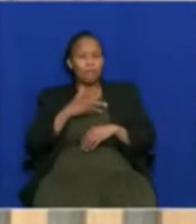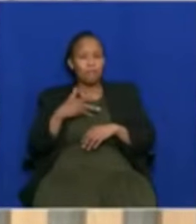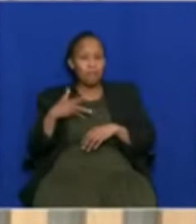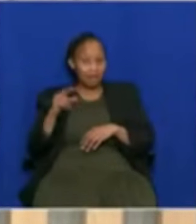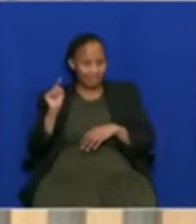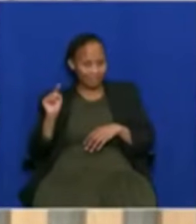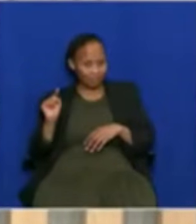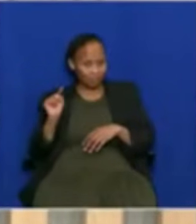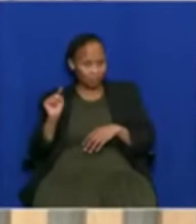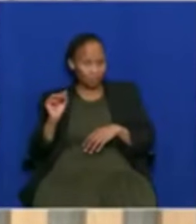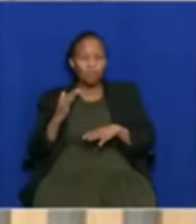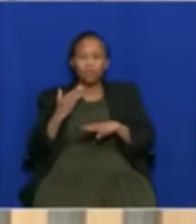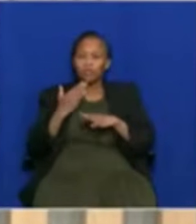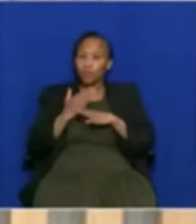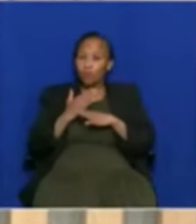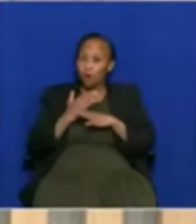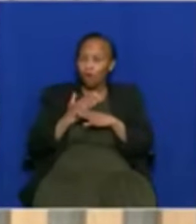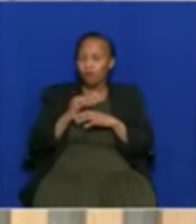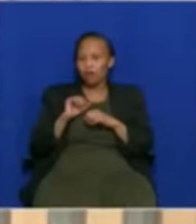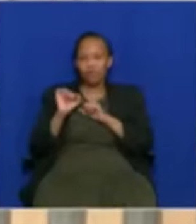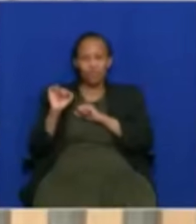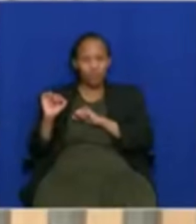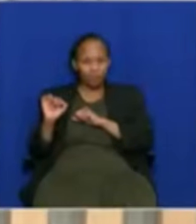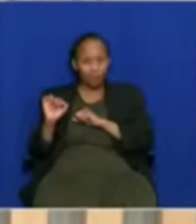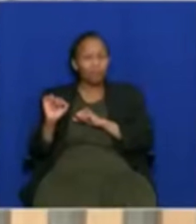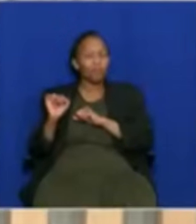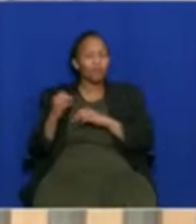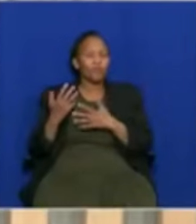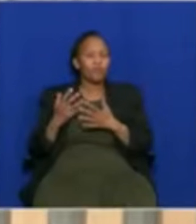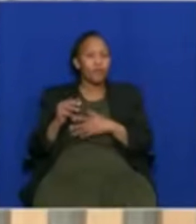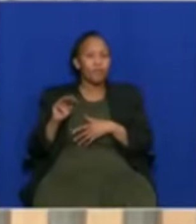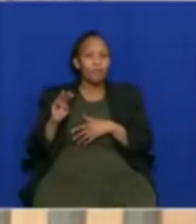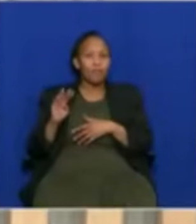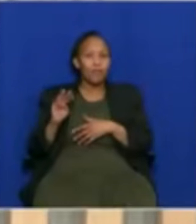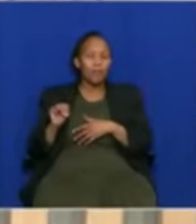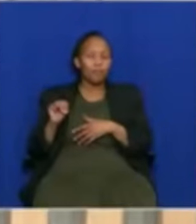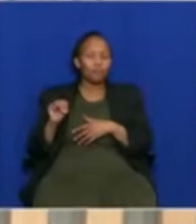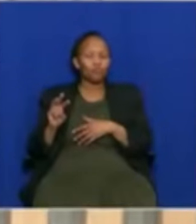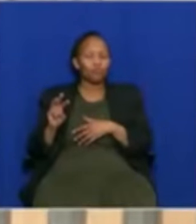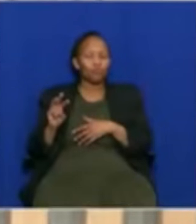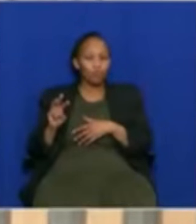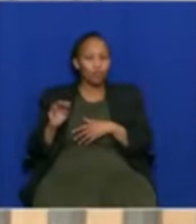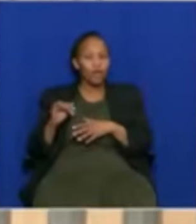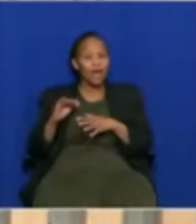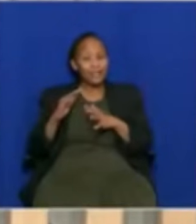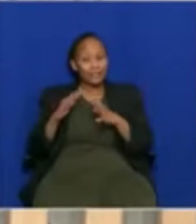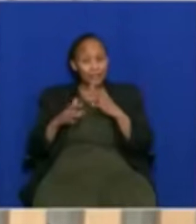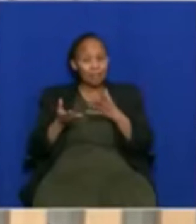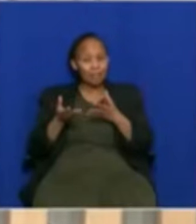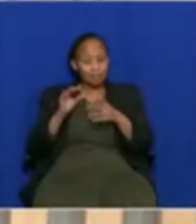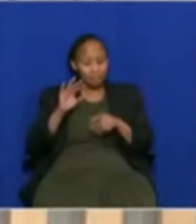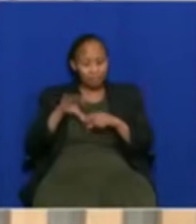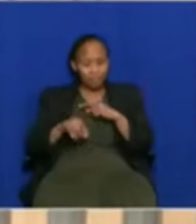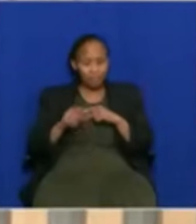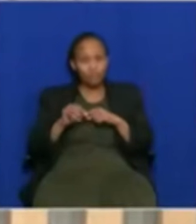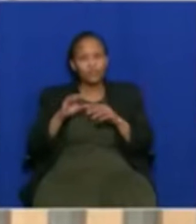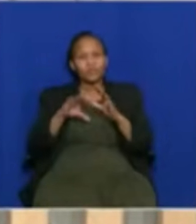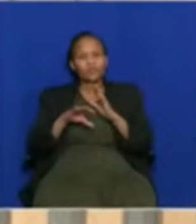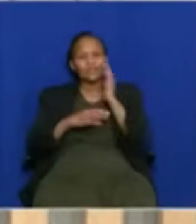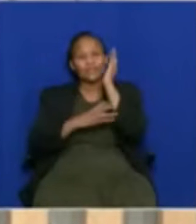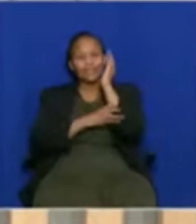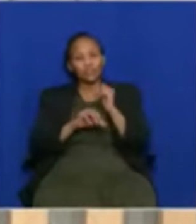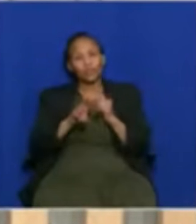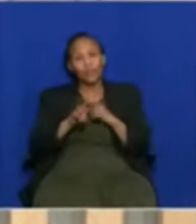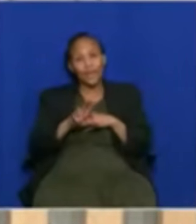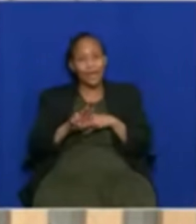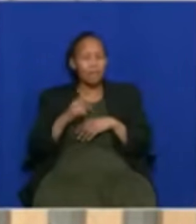at BMW until I come across this Section 28. And I assume that if that is the case, you were in